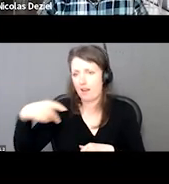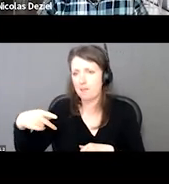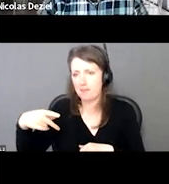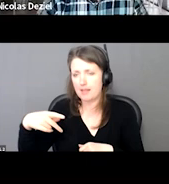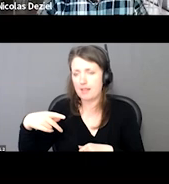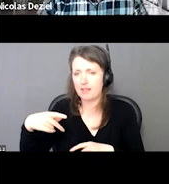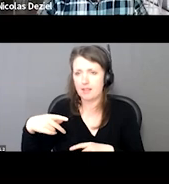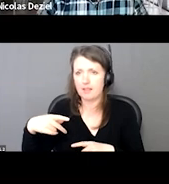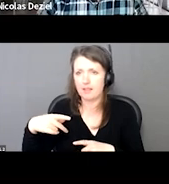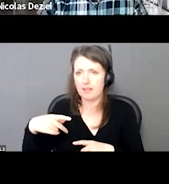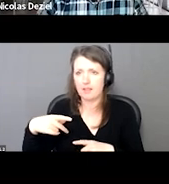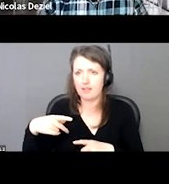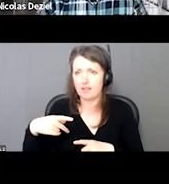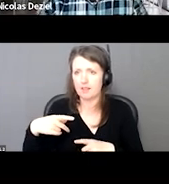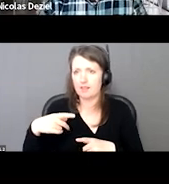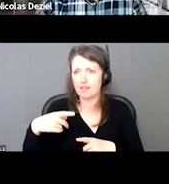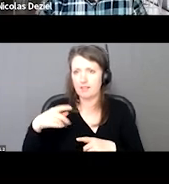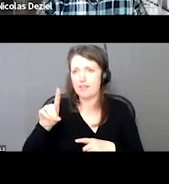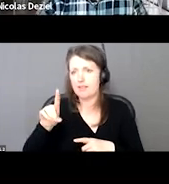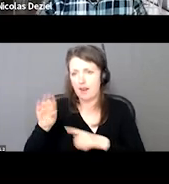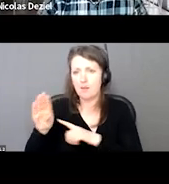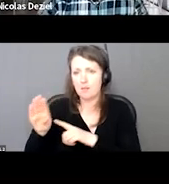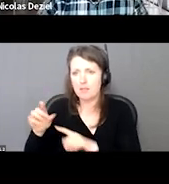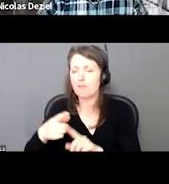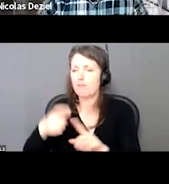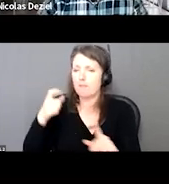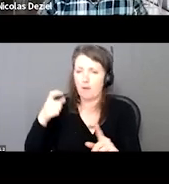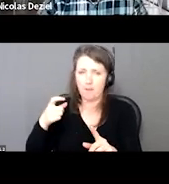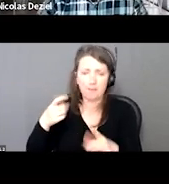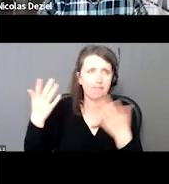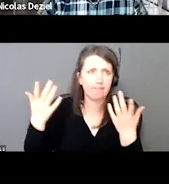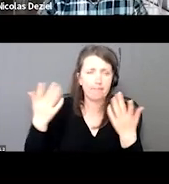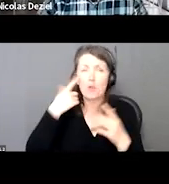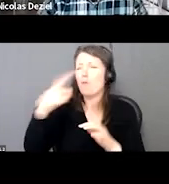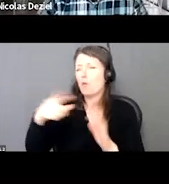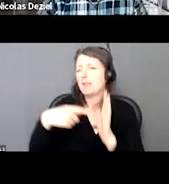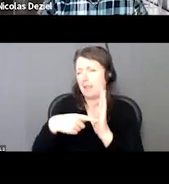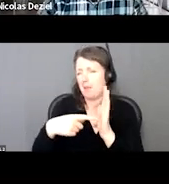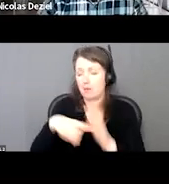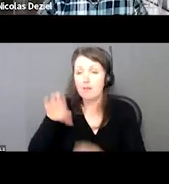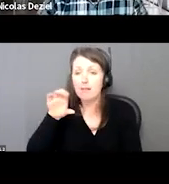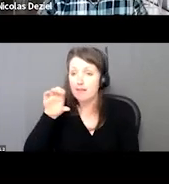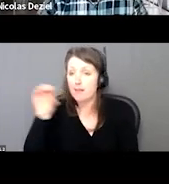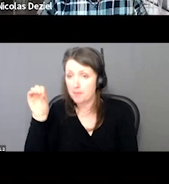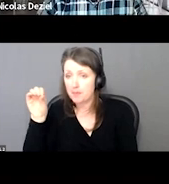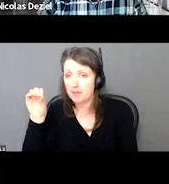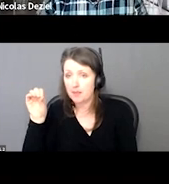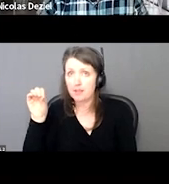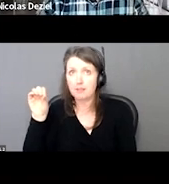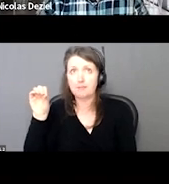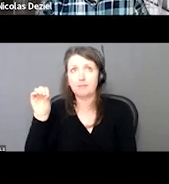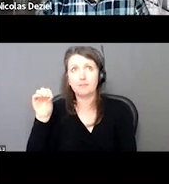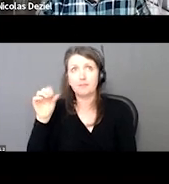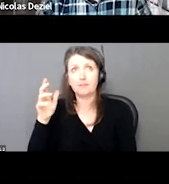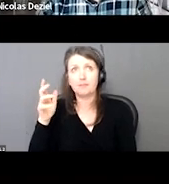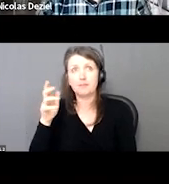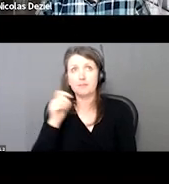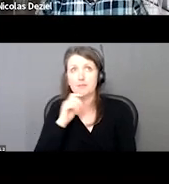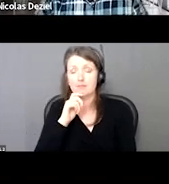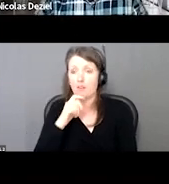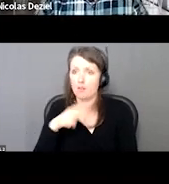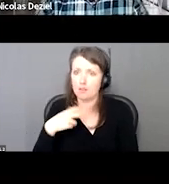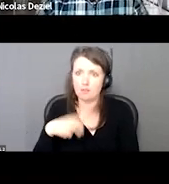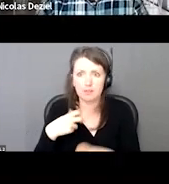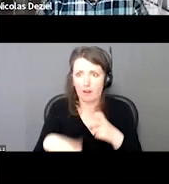institutions. So if in your particular company, you are trying to, I mean, it's hard to do it all. So